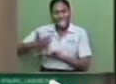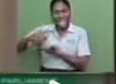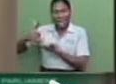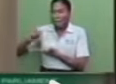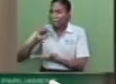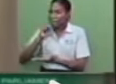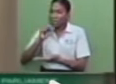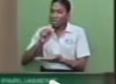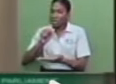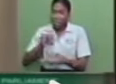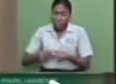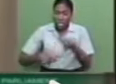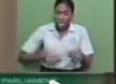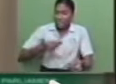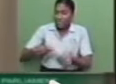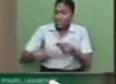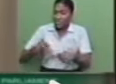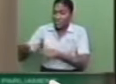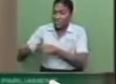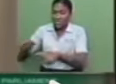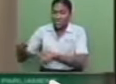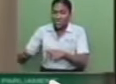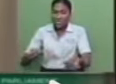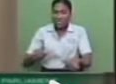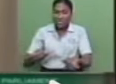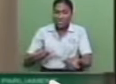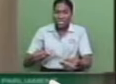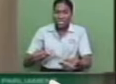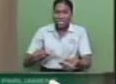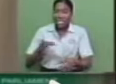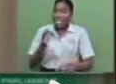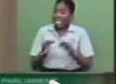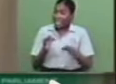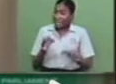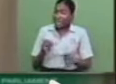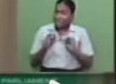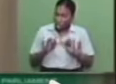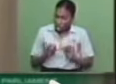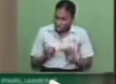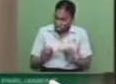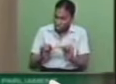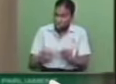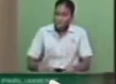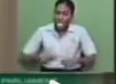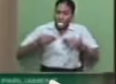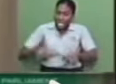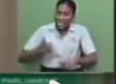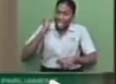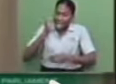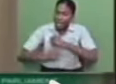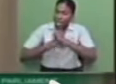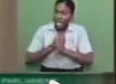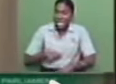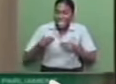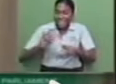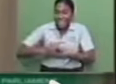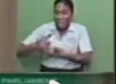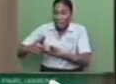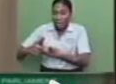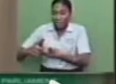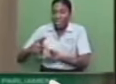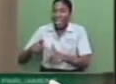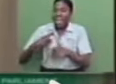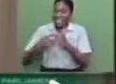distributed, between 15 to 20, we would be more prepared for the kinds of times we're in. This same